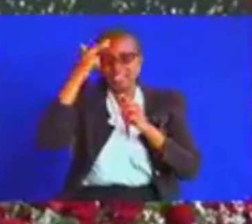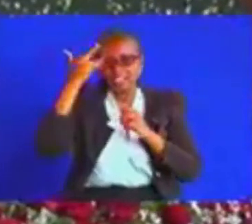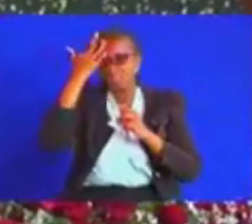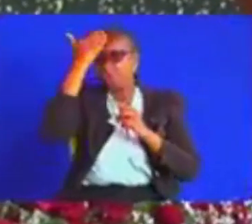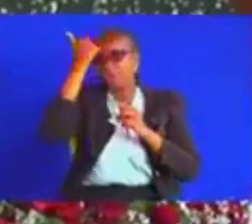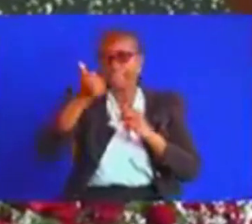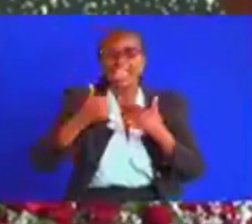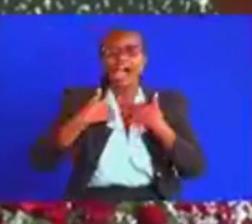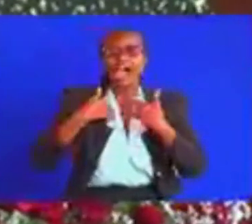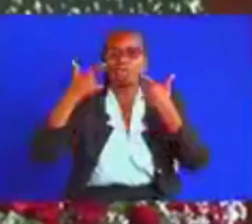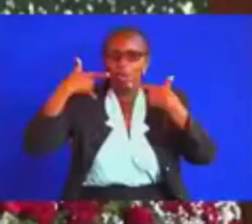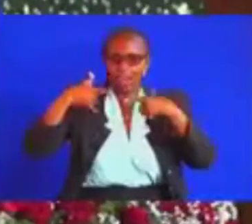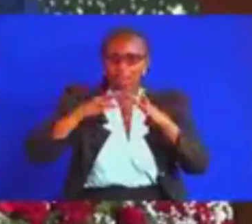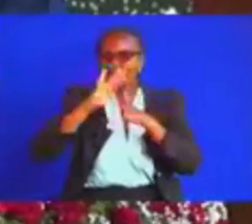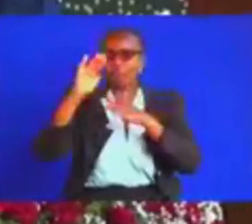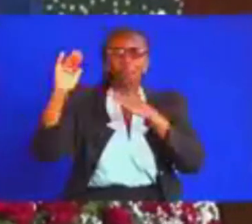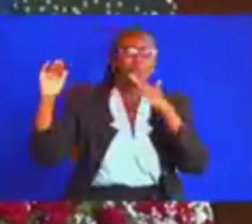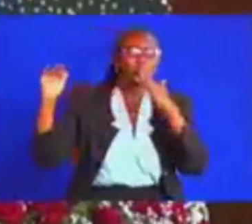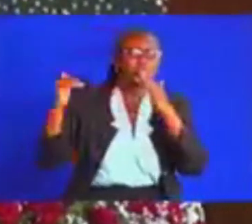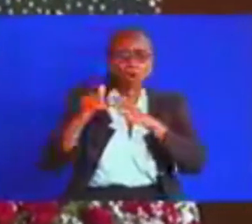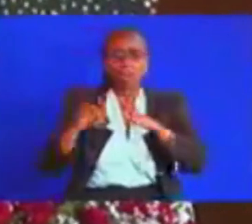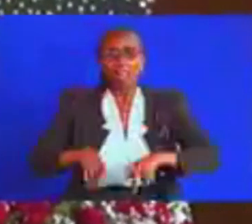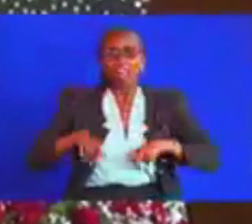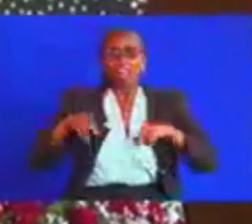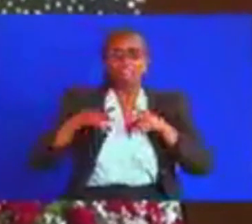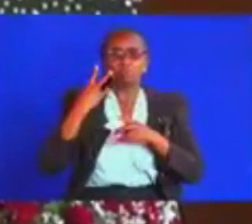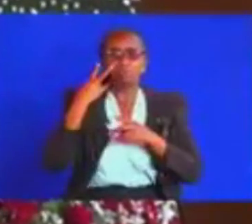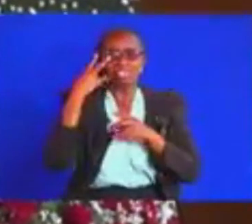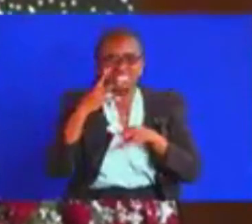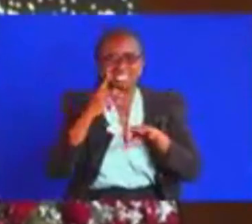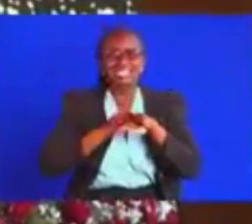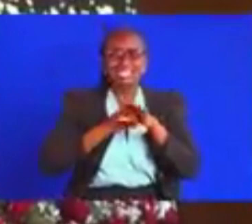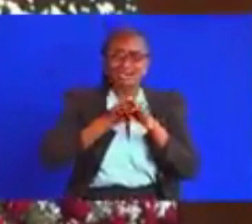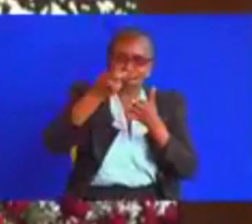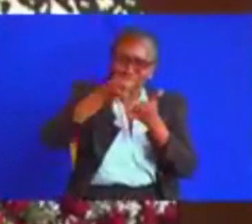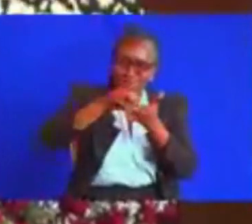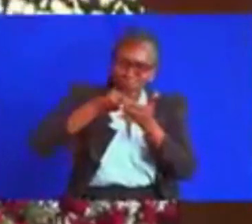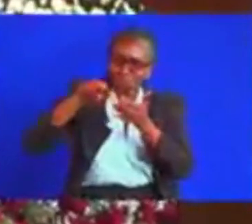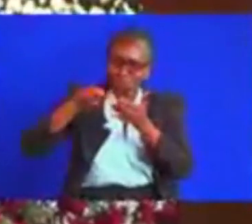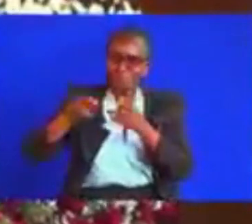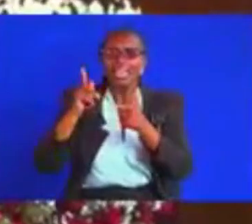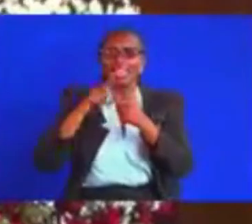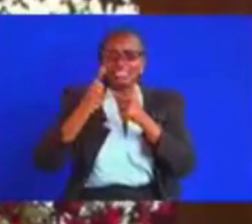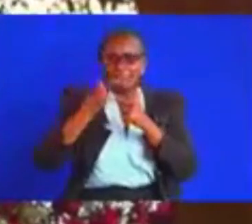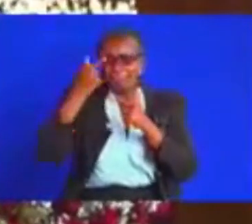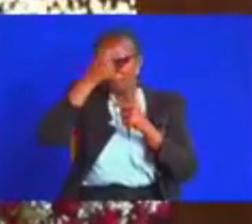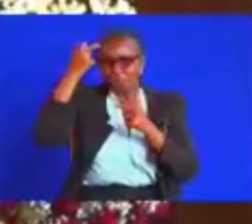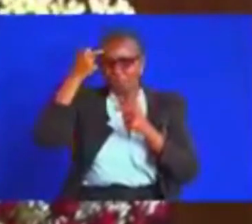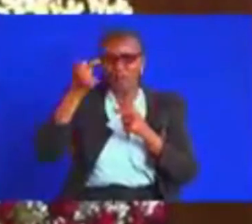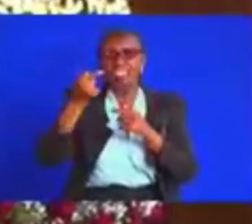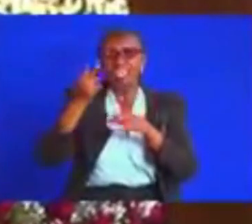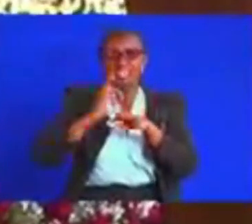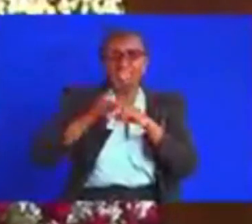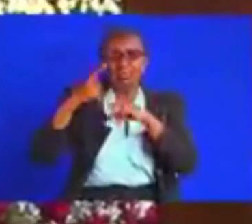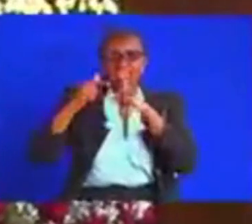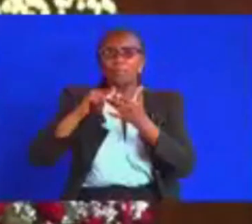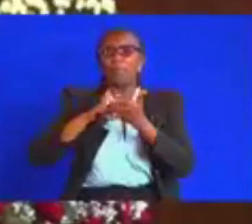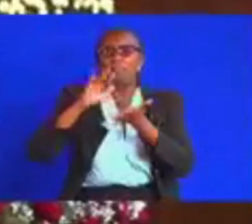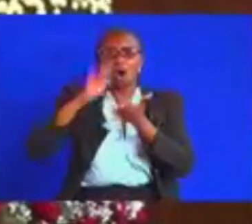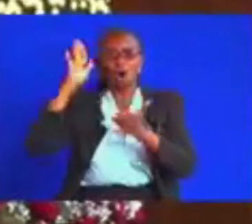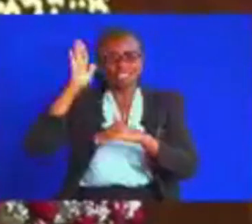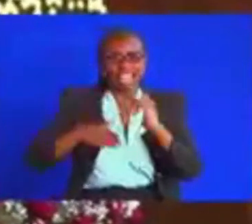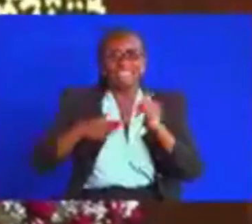allow his entire lifetime to be seen, captured, and recorded was because he came for more than just dying,